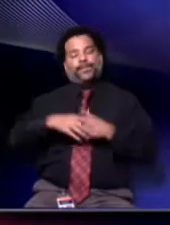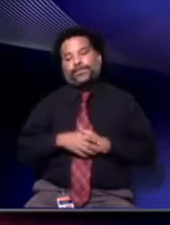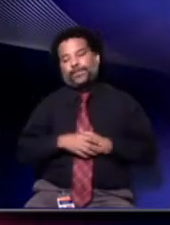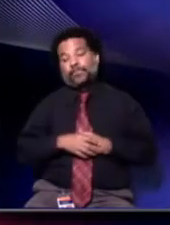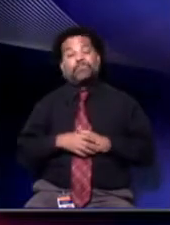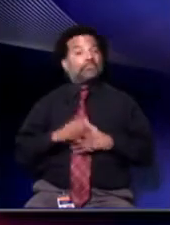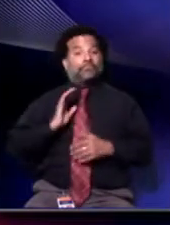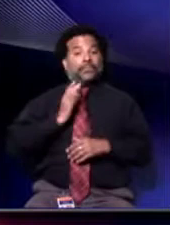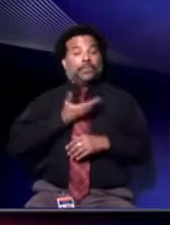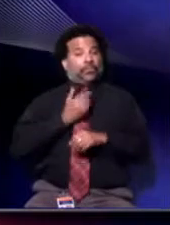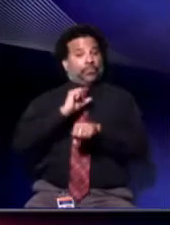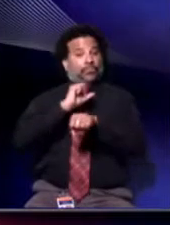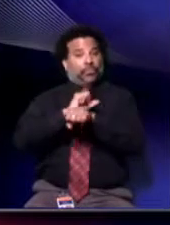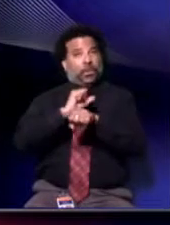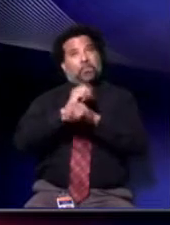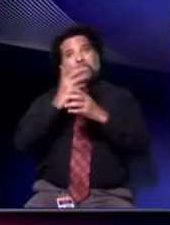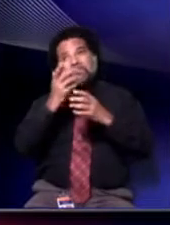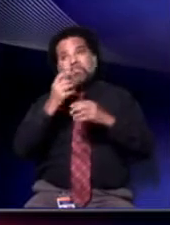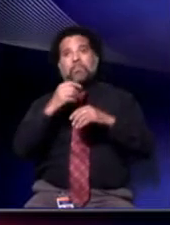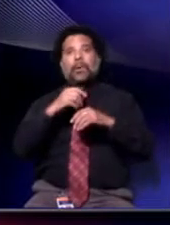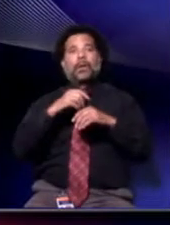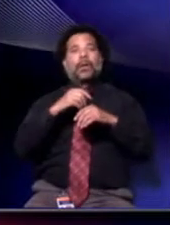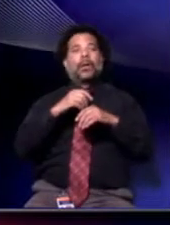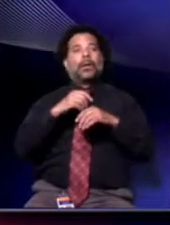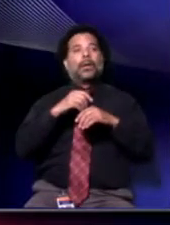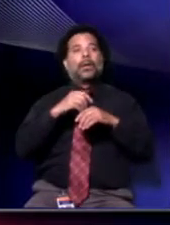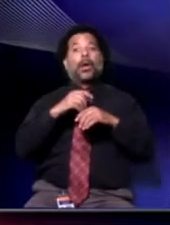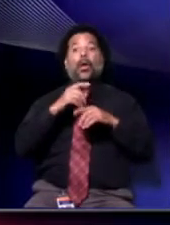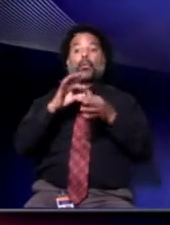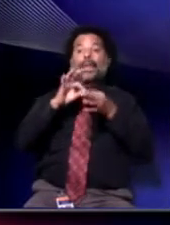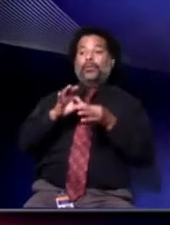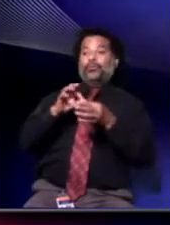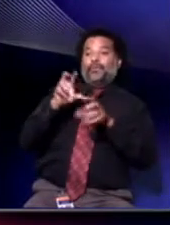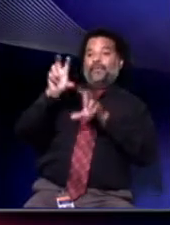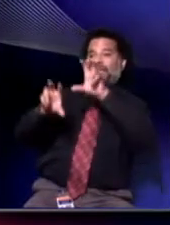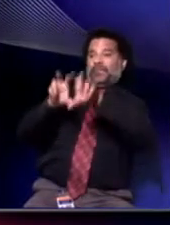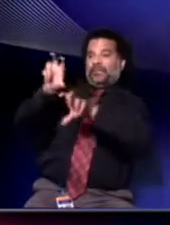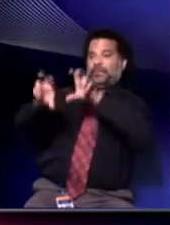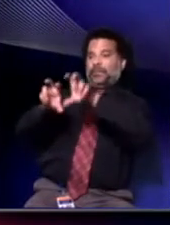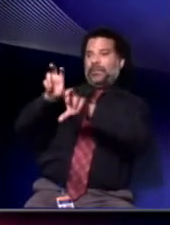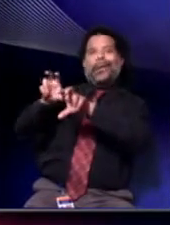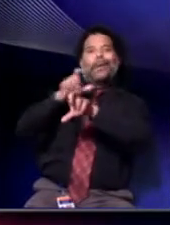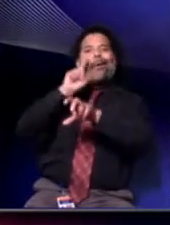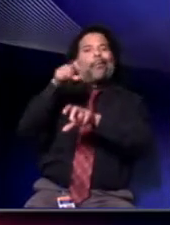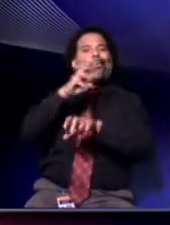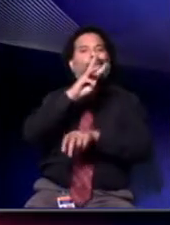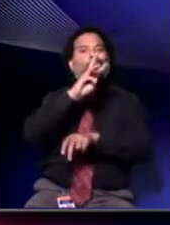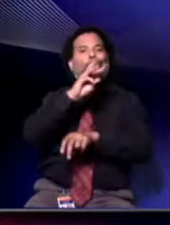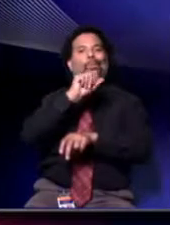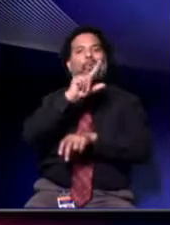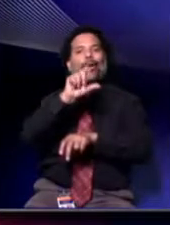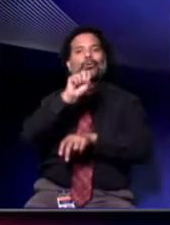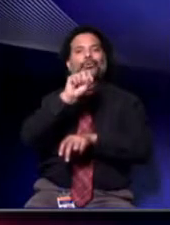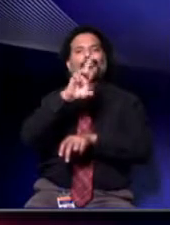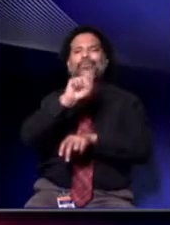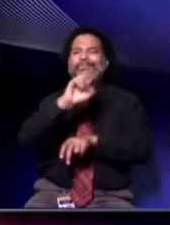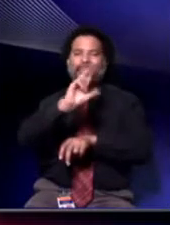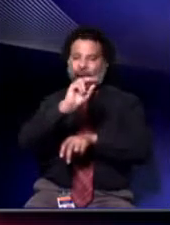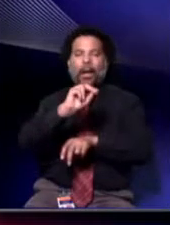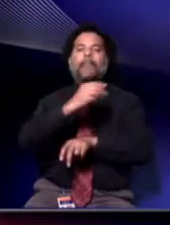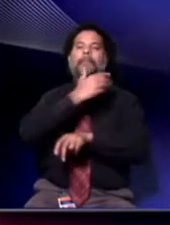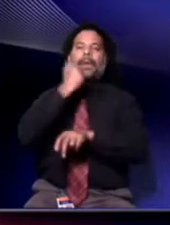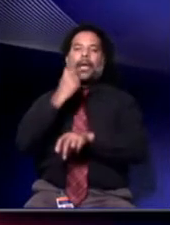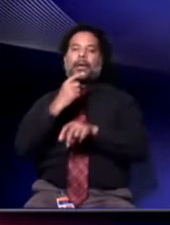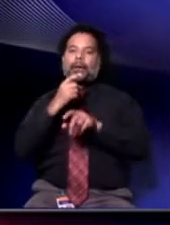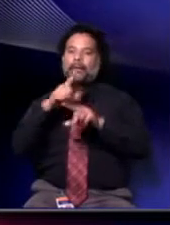We believe that the great ideas in investing do not come from Wall Street, but rather they come from academia,